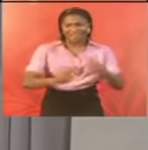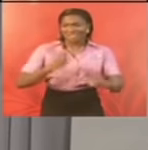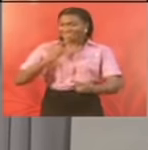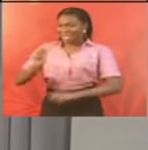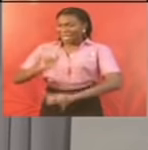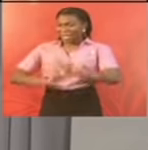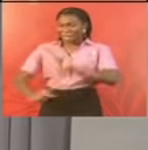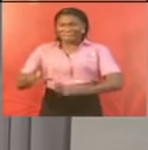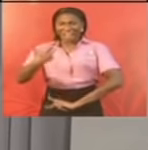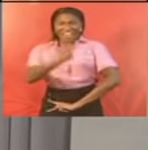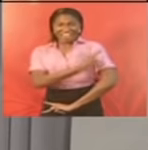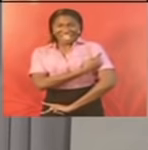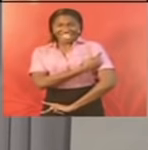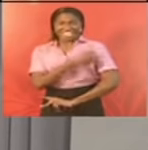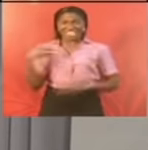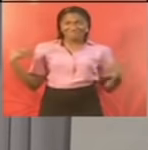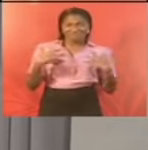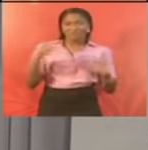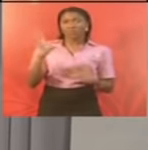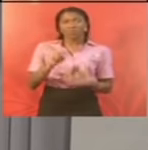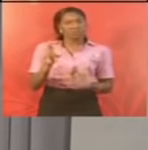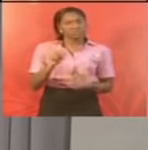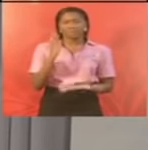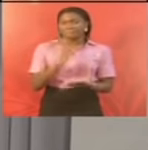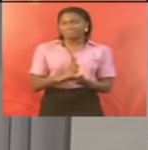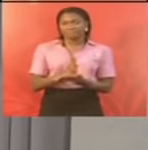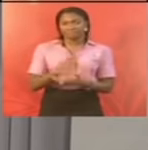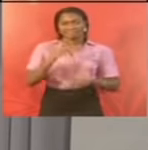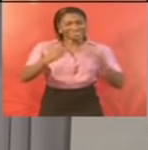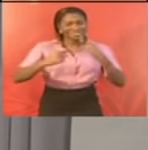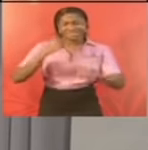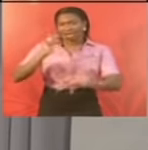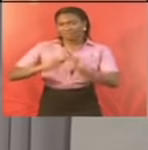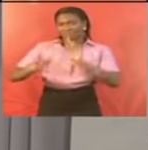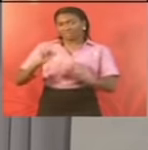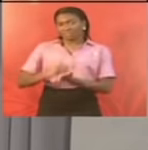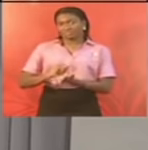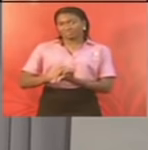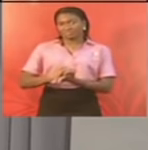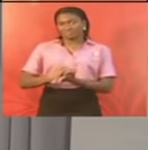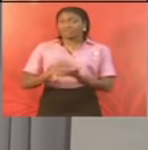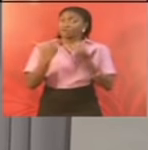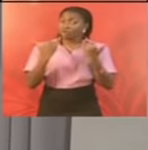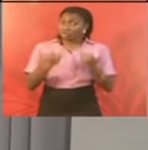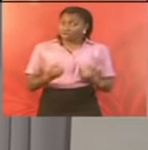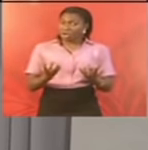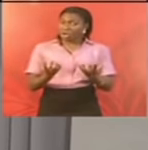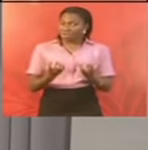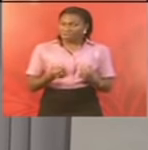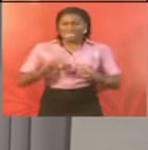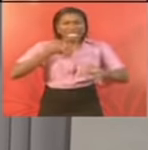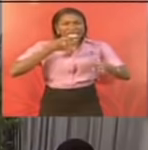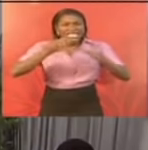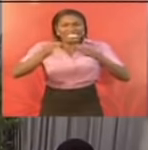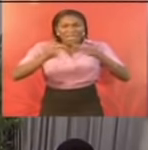theories. And I will now turn on to Ms. Sukhchand to tell you the benefits of